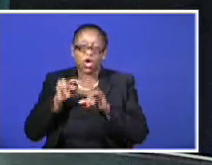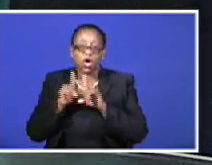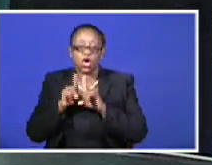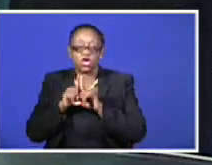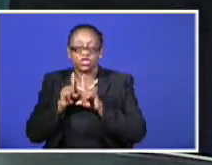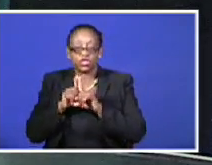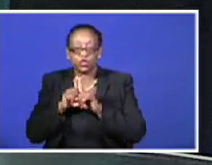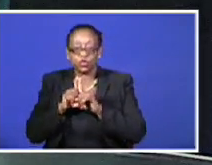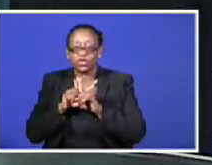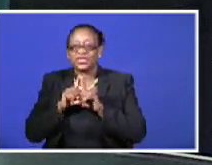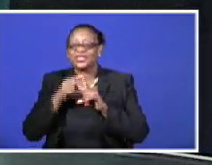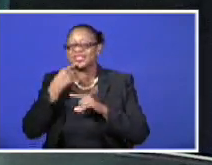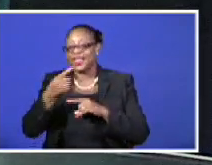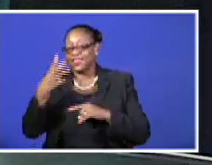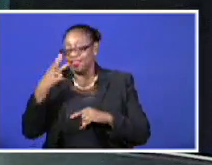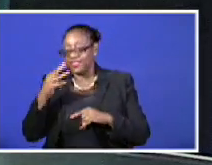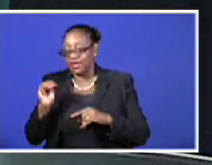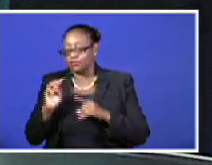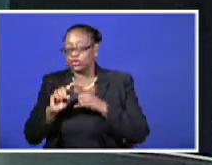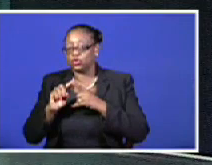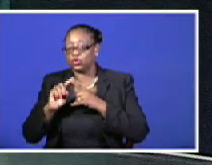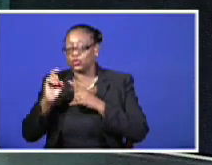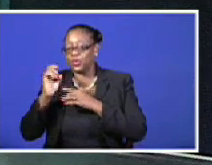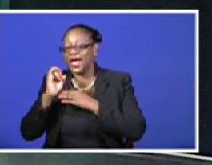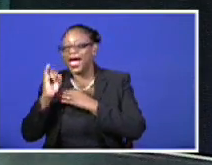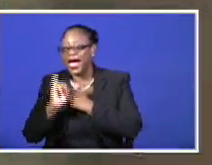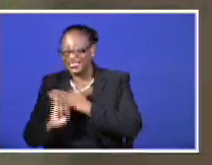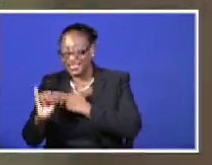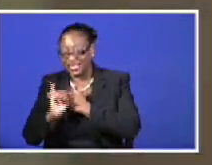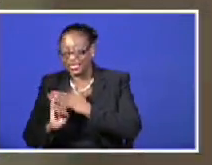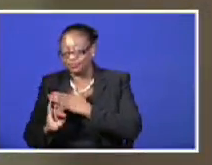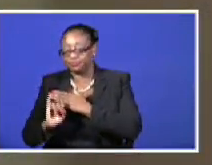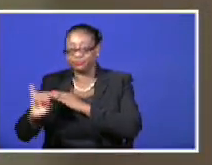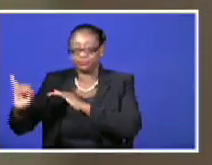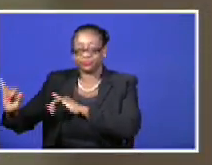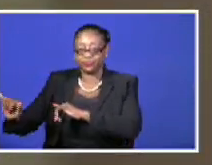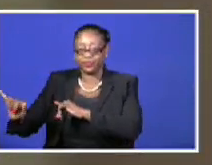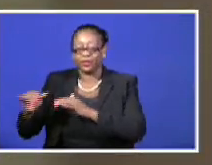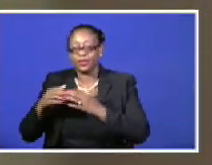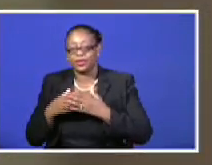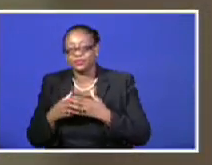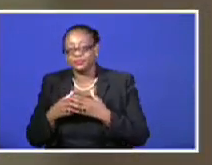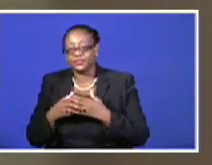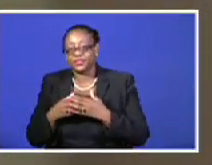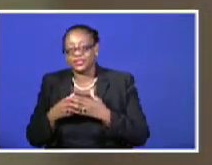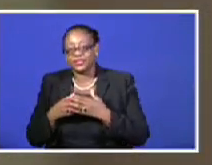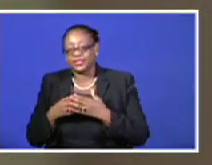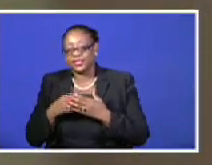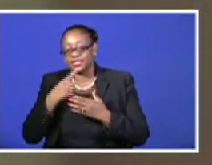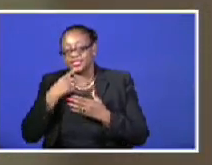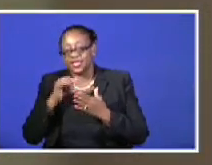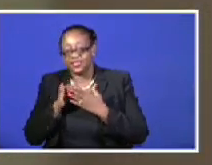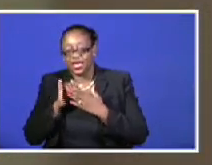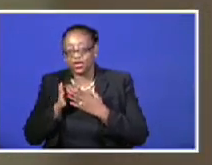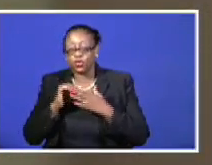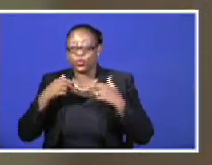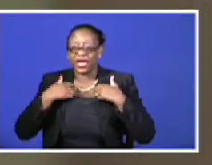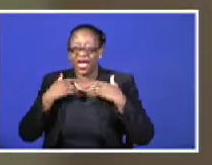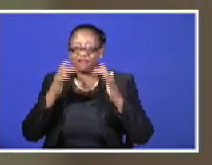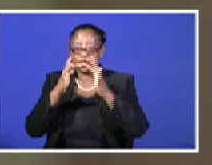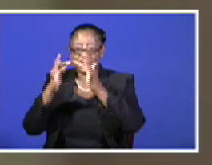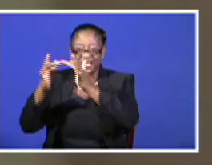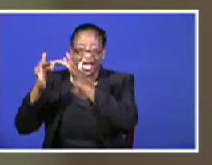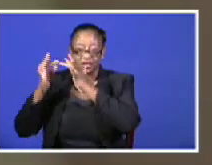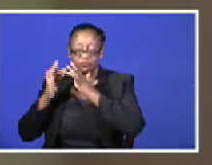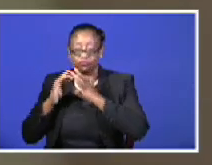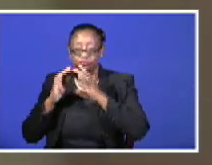to self-isolate. Contact tracing is happening in Grand Bahama, and they're doing a very good job. Contact tracing not only